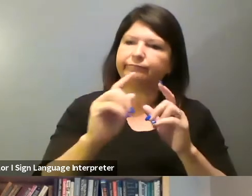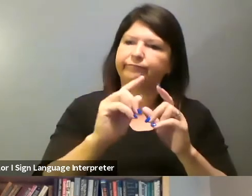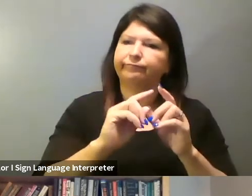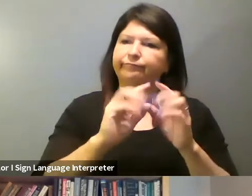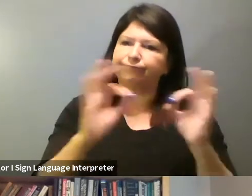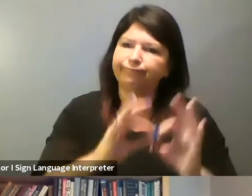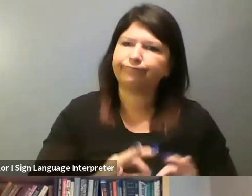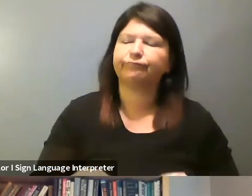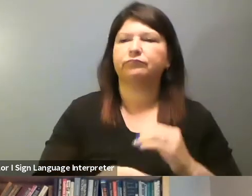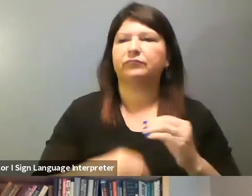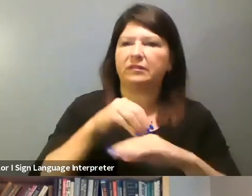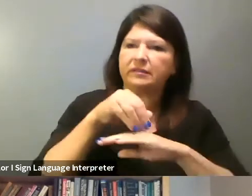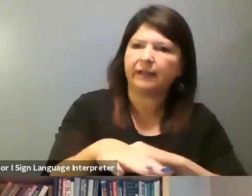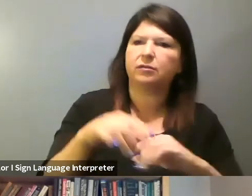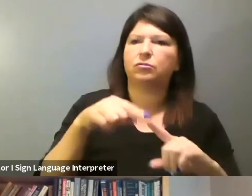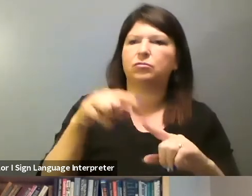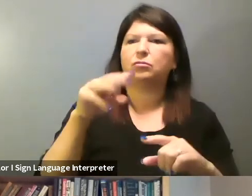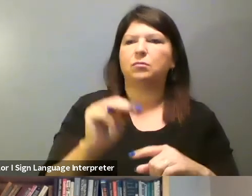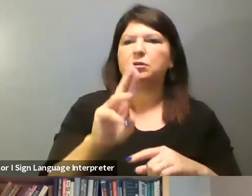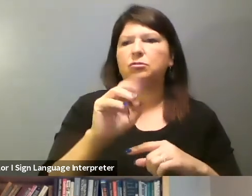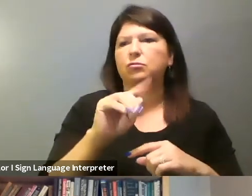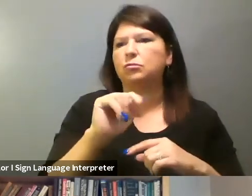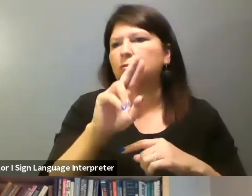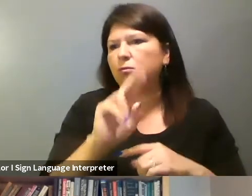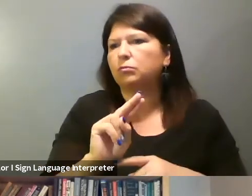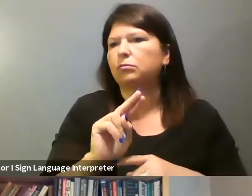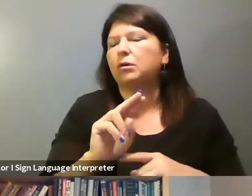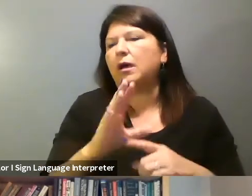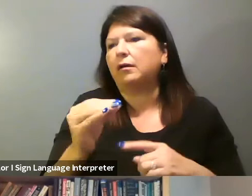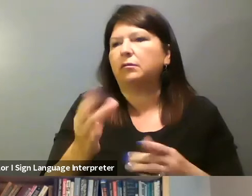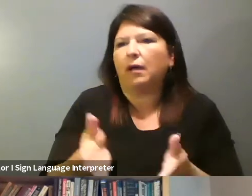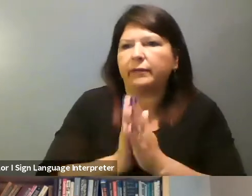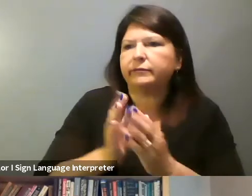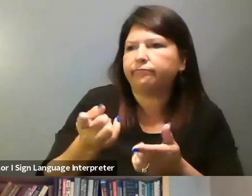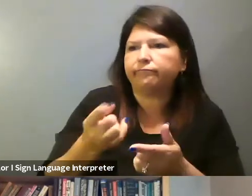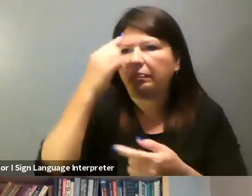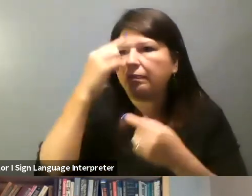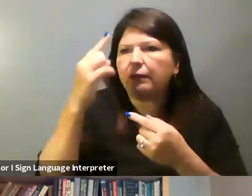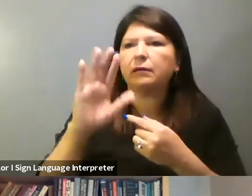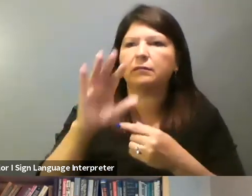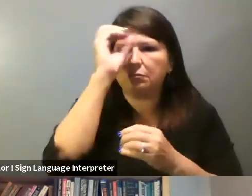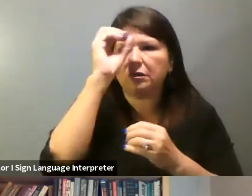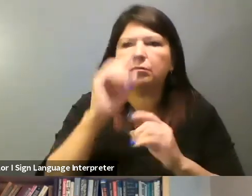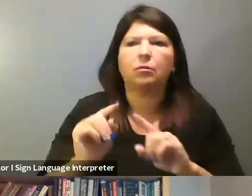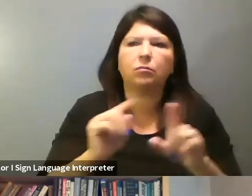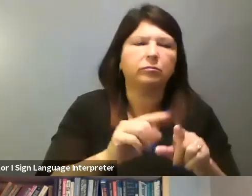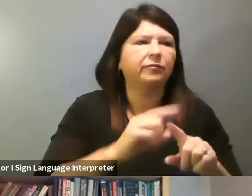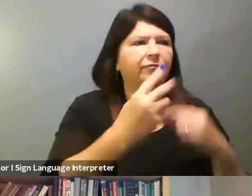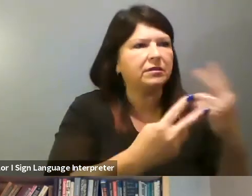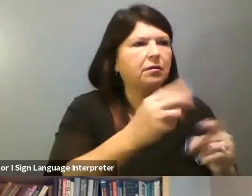and meeting Walter Bosque at first. And just, you know, like it's, these ideas take a while